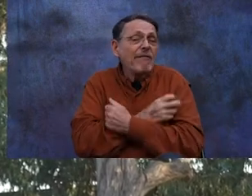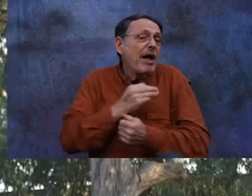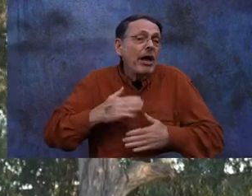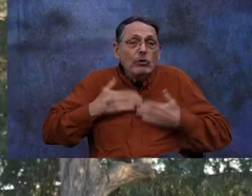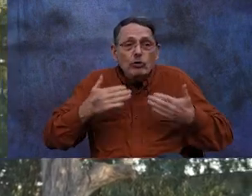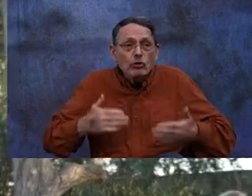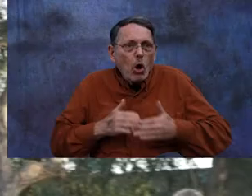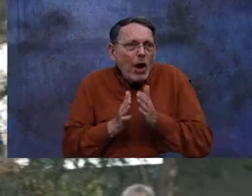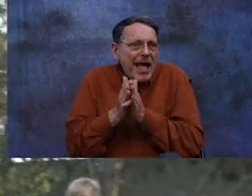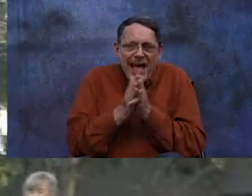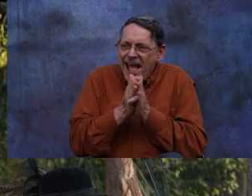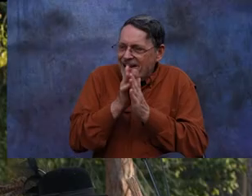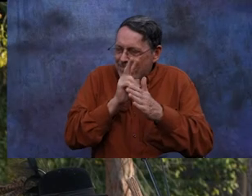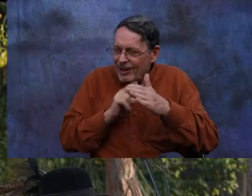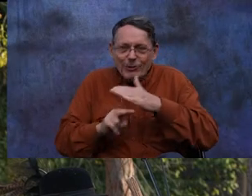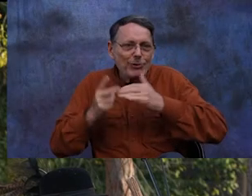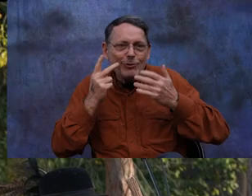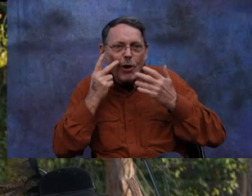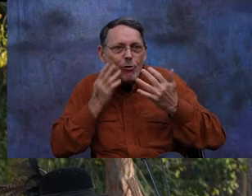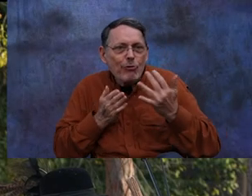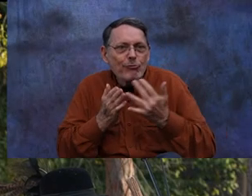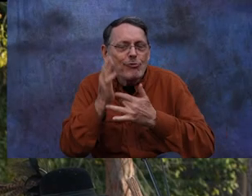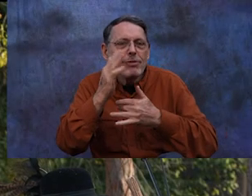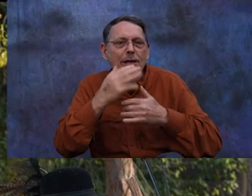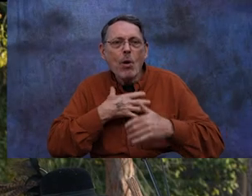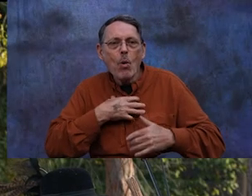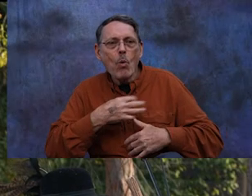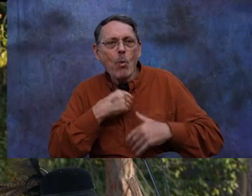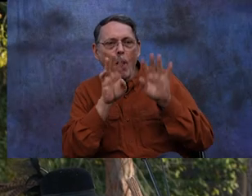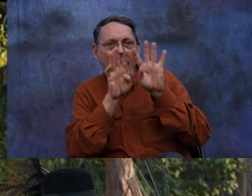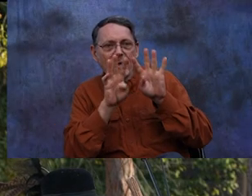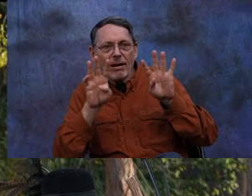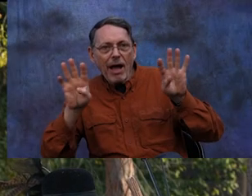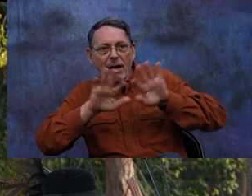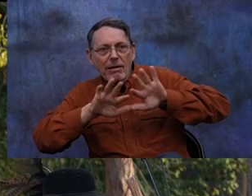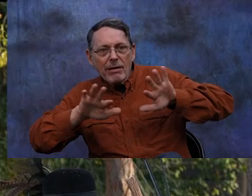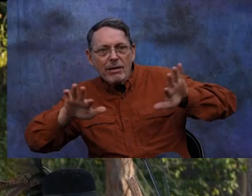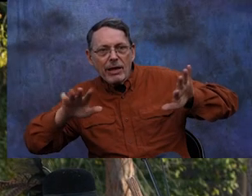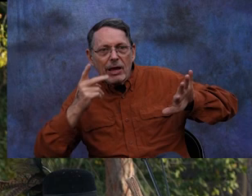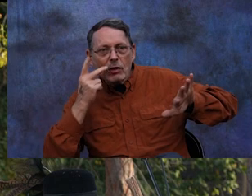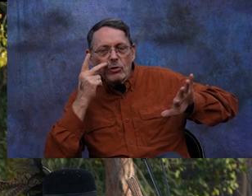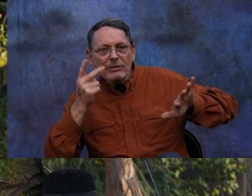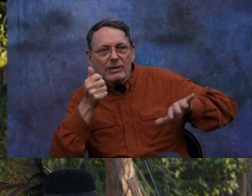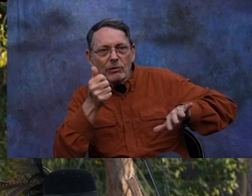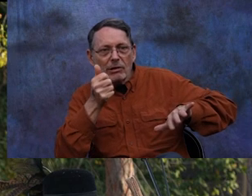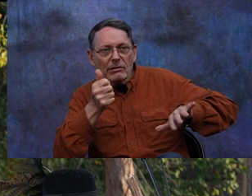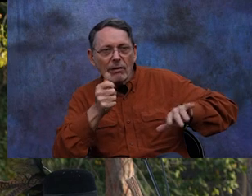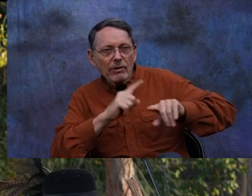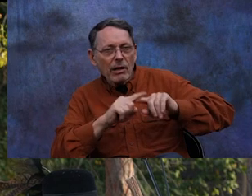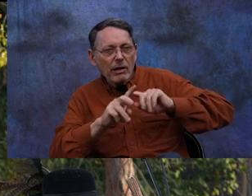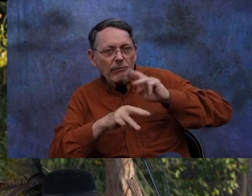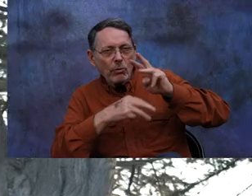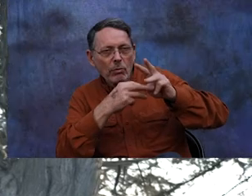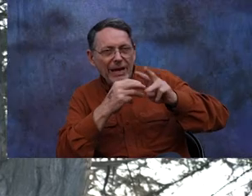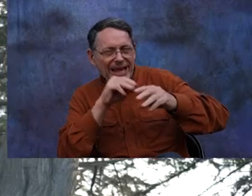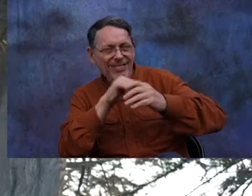and anticipation, you go through that curtain of white light and you find yourself in another layer of the world of betwixt and